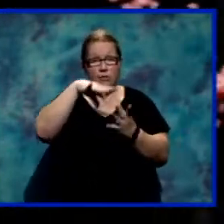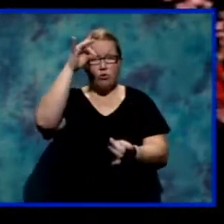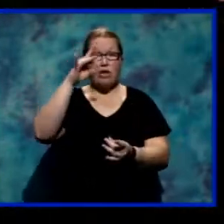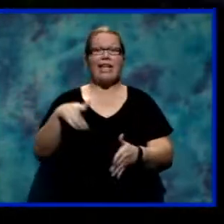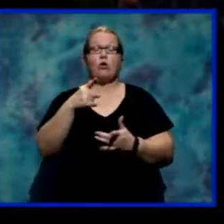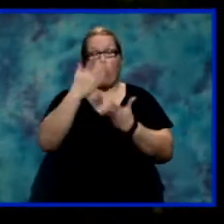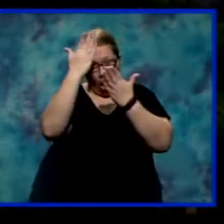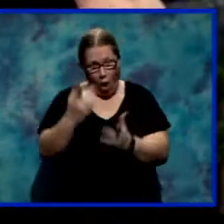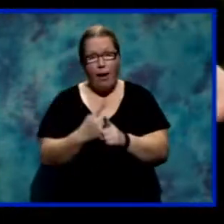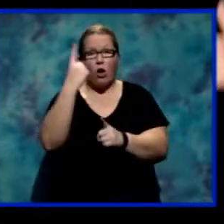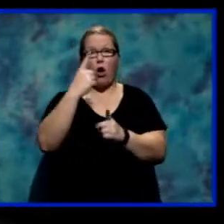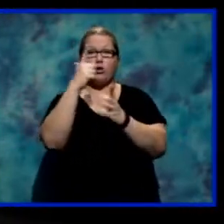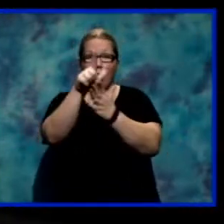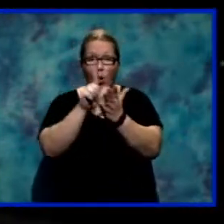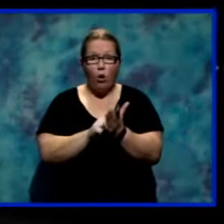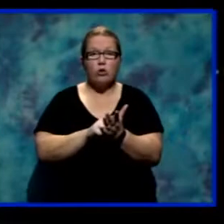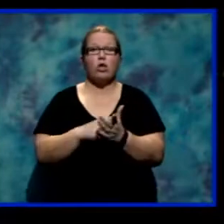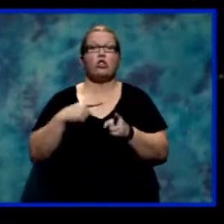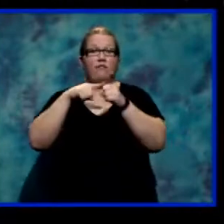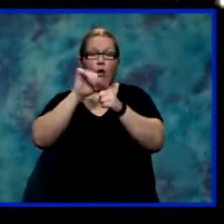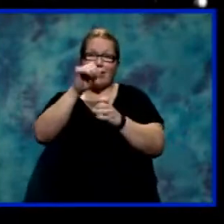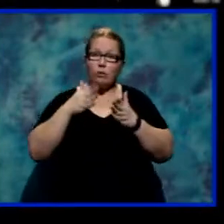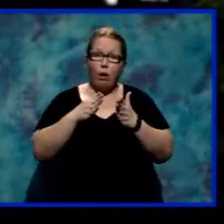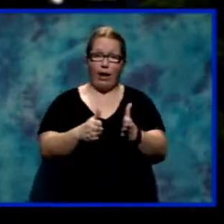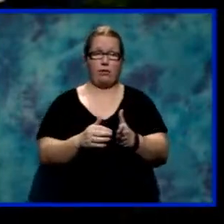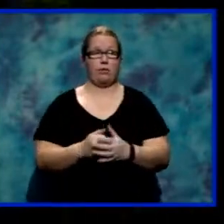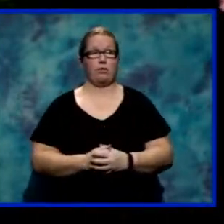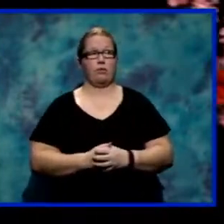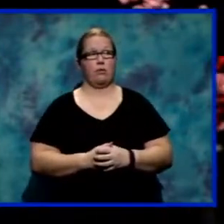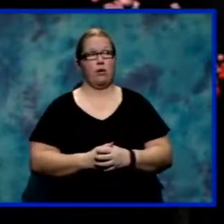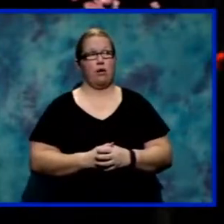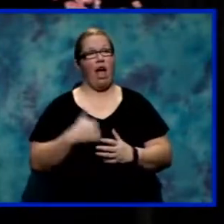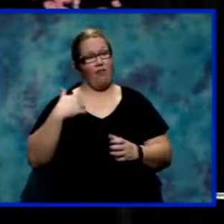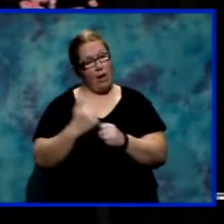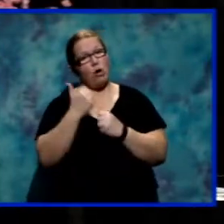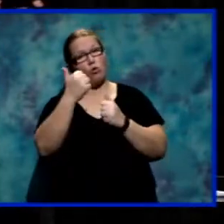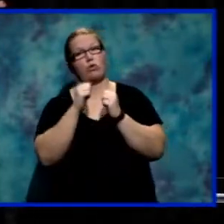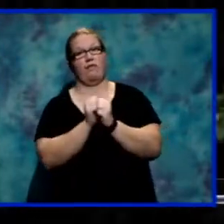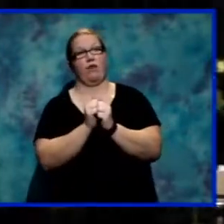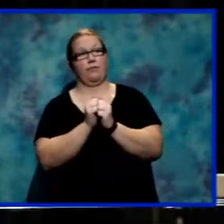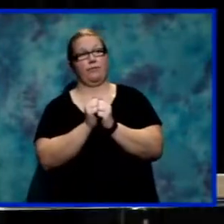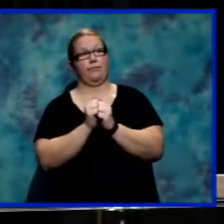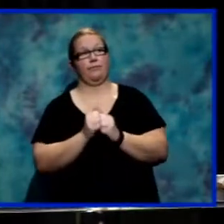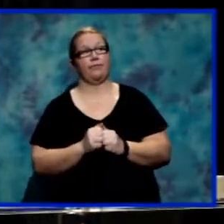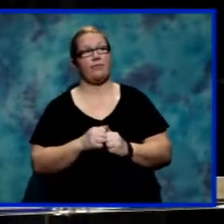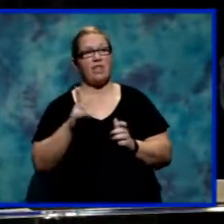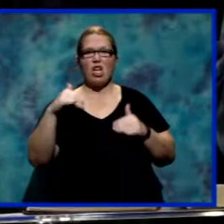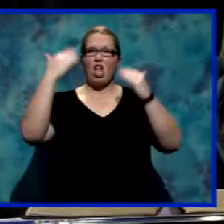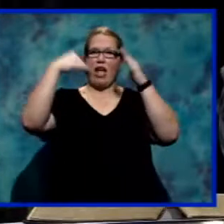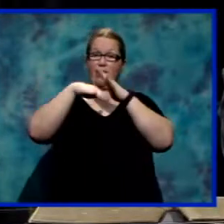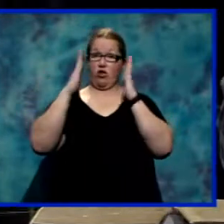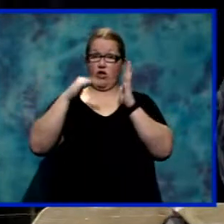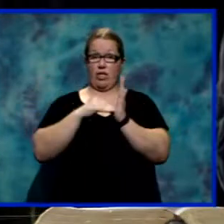to obey God's laws, his decrees, to follow in his ways. I have a mate, a really good friend. He's actually pretty high in the church